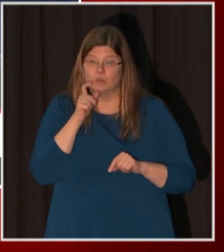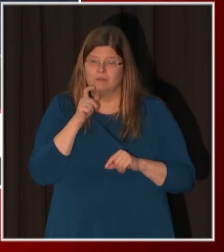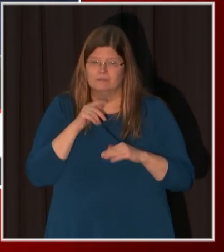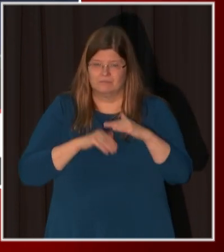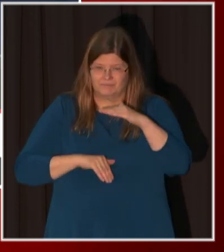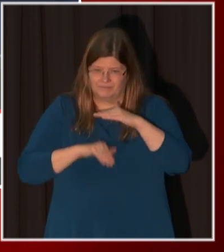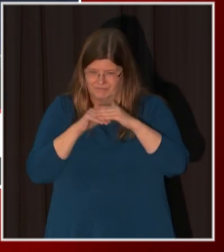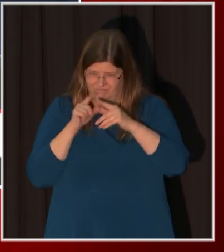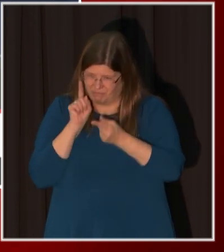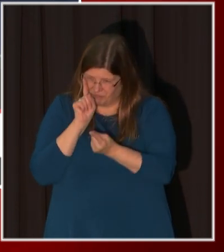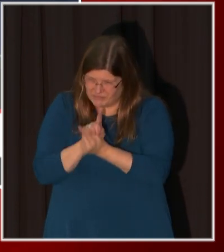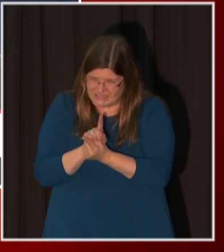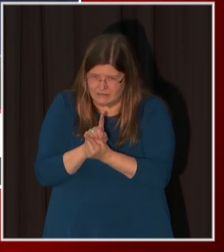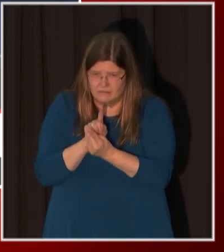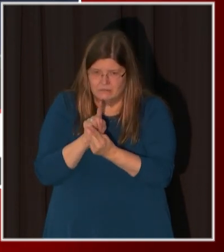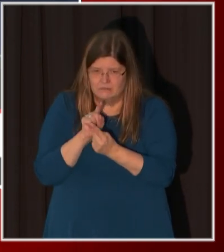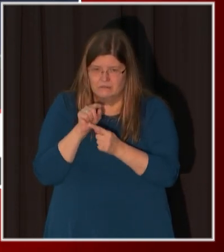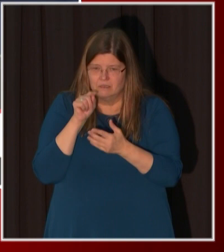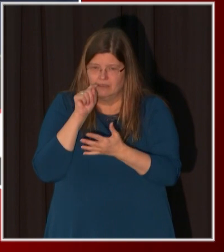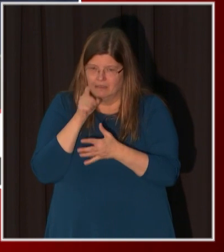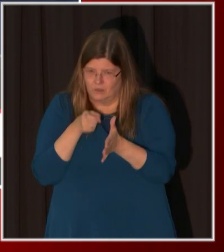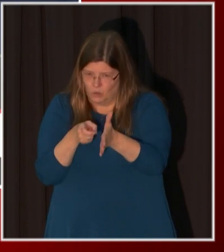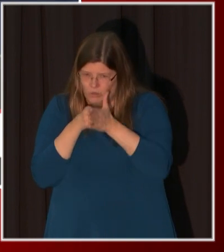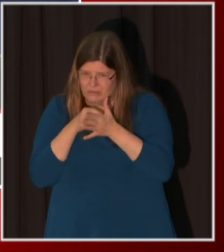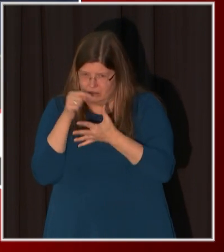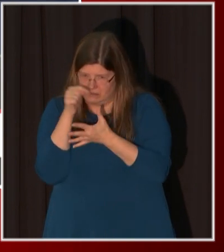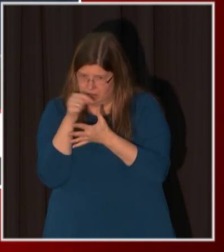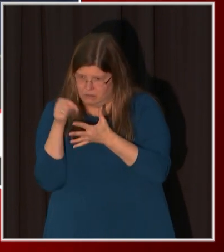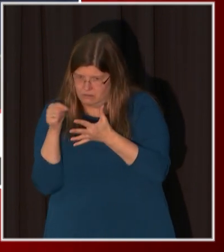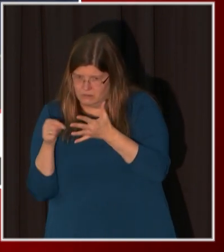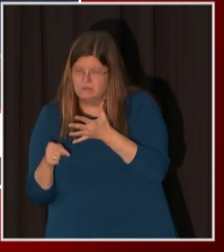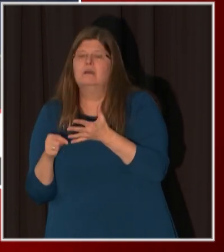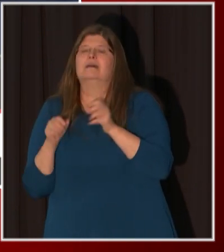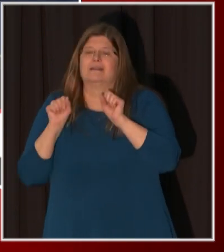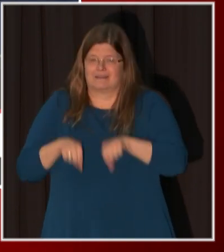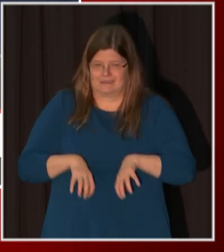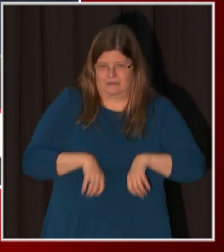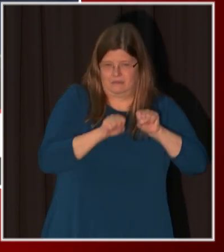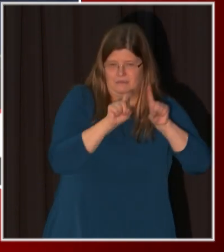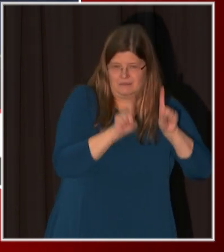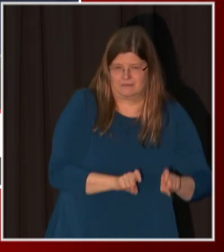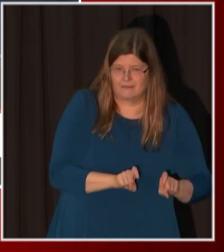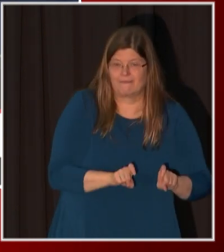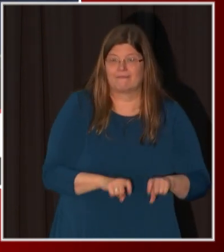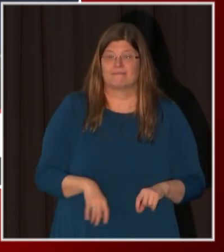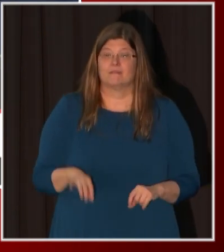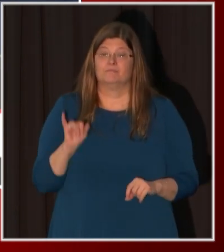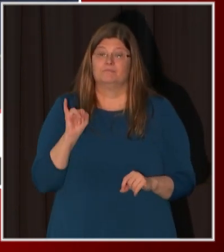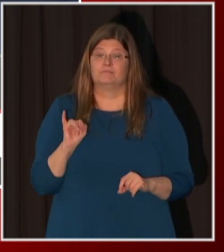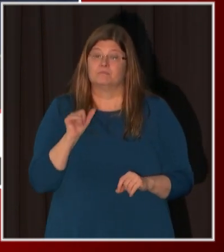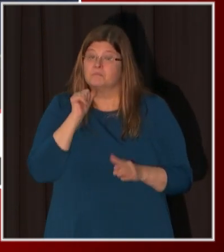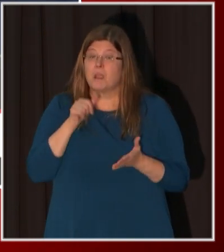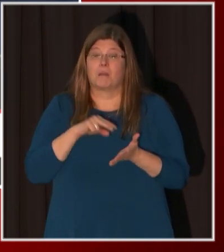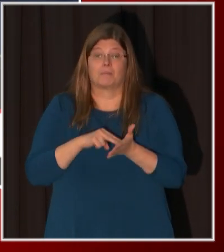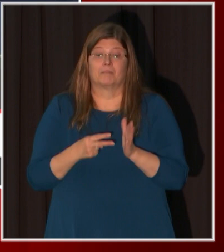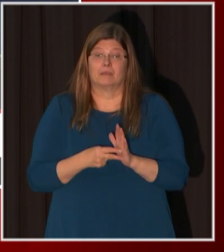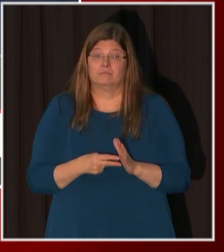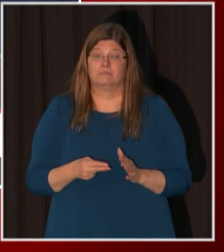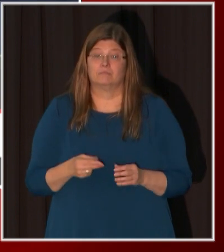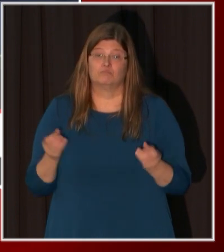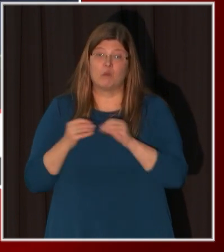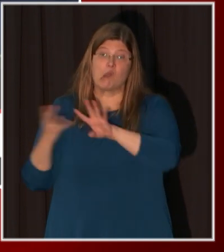categories to go to those sites. So they're not limited in the number of people that they can see